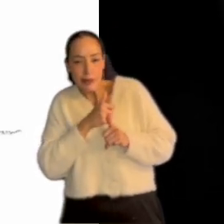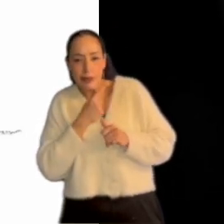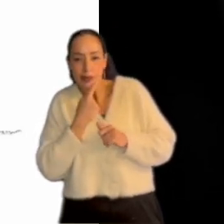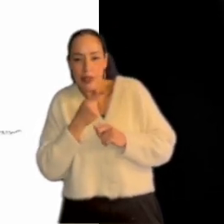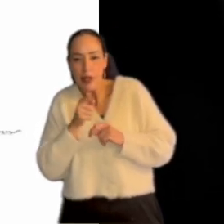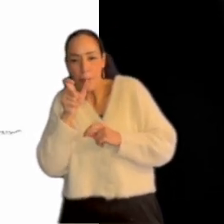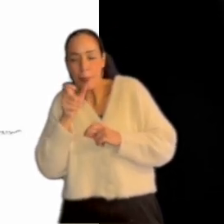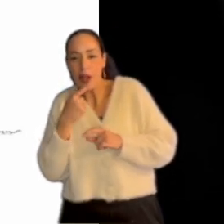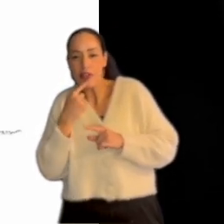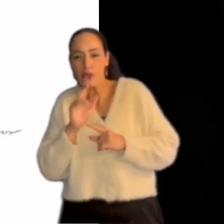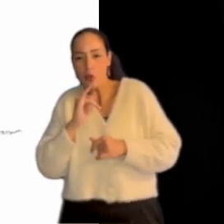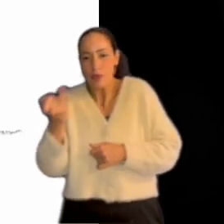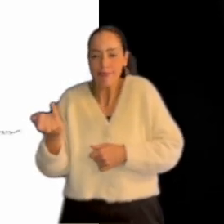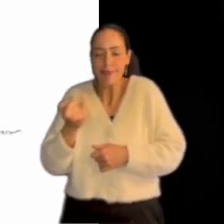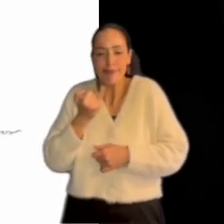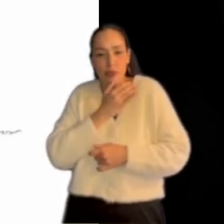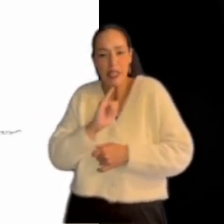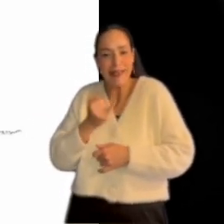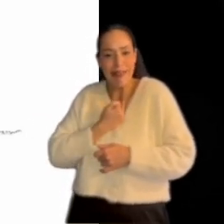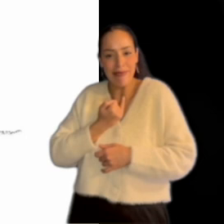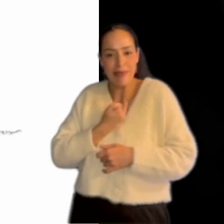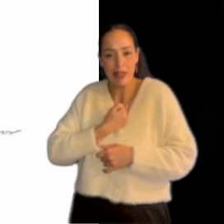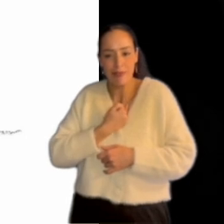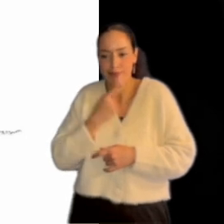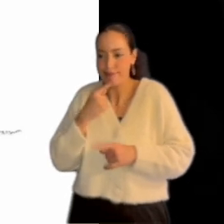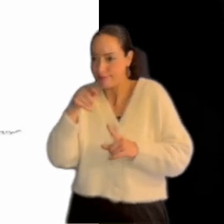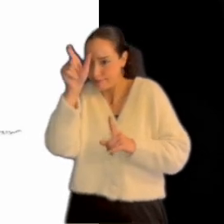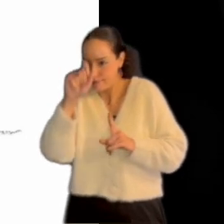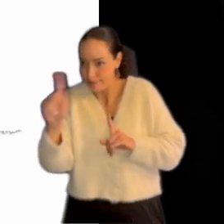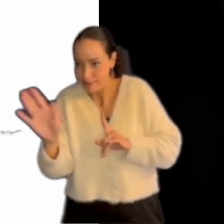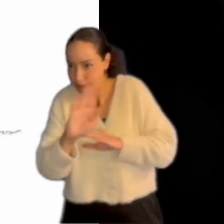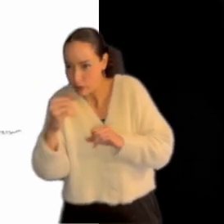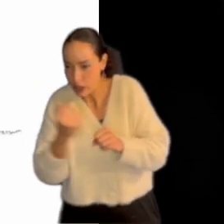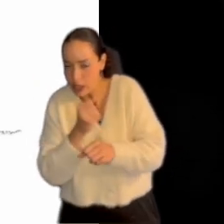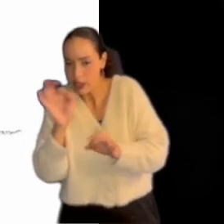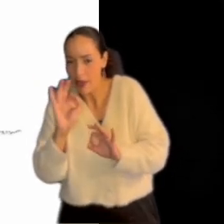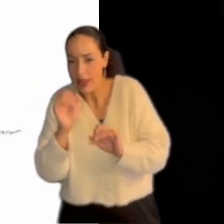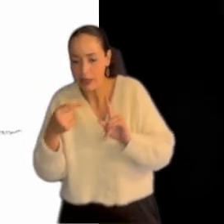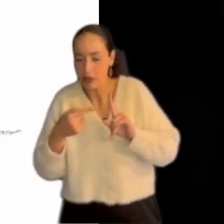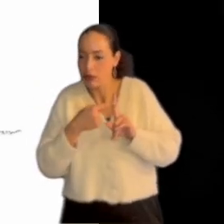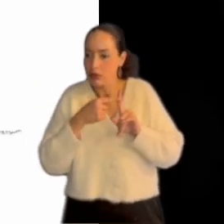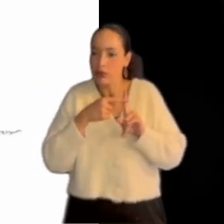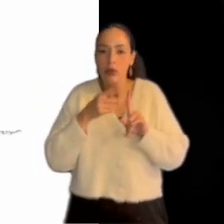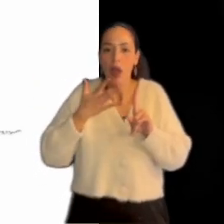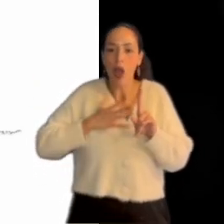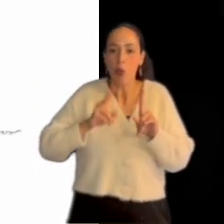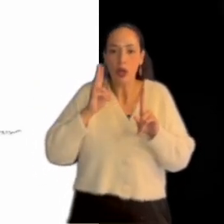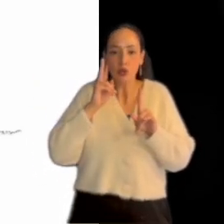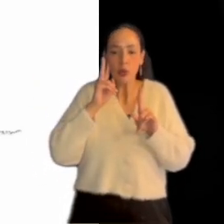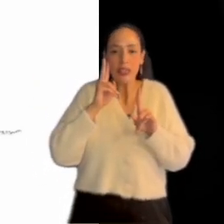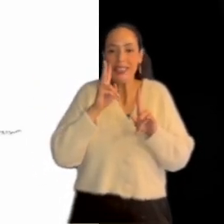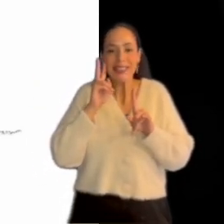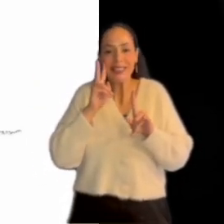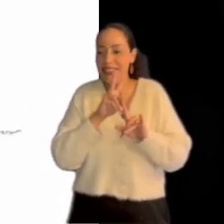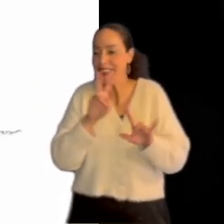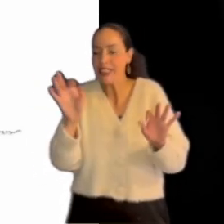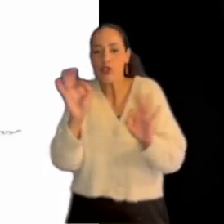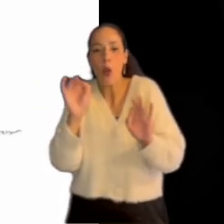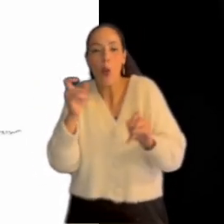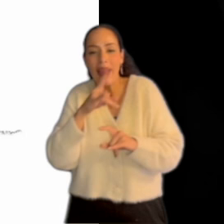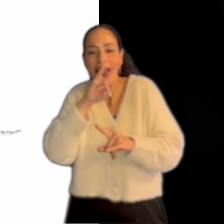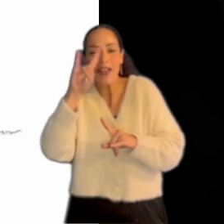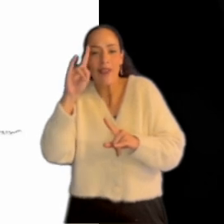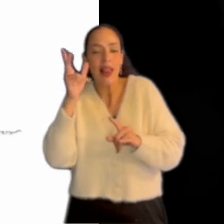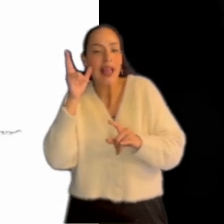He appeals to the universal desire to see, hear, and speak no evil. The victim, on the contrary, asks the bystander to share the burden